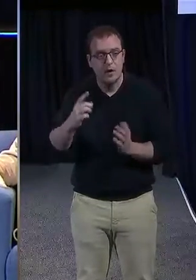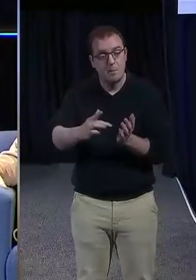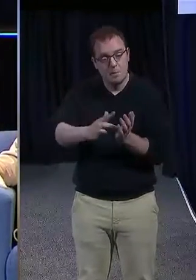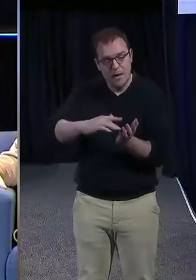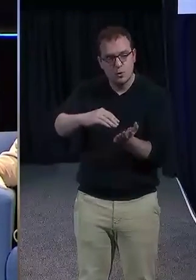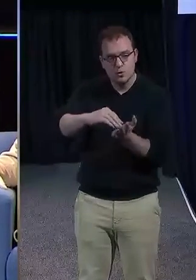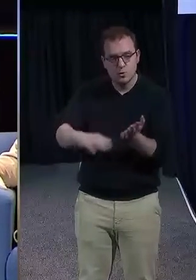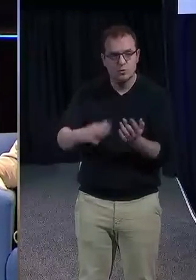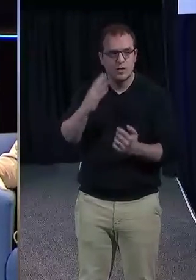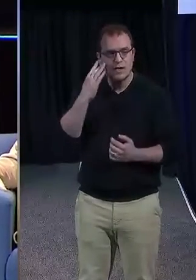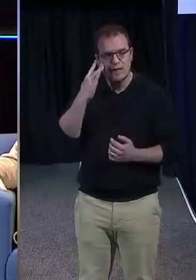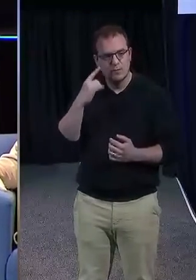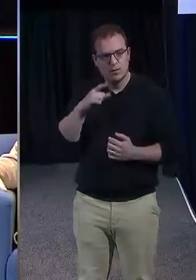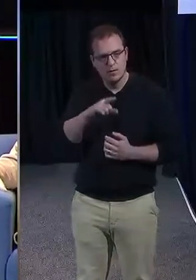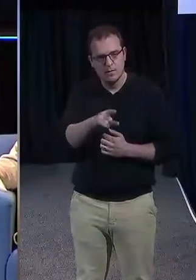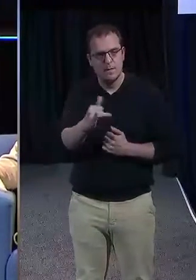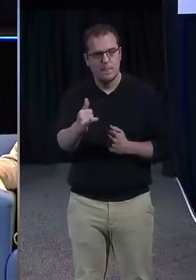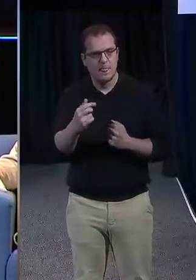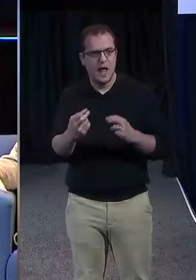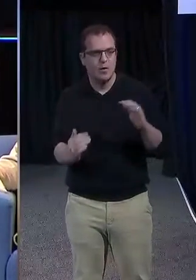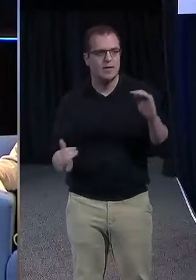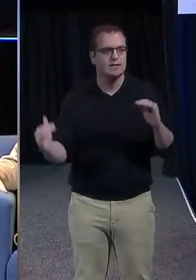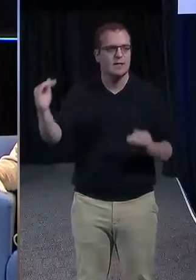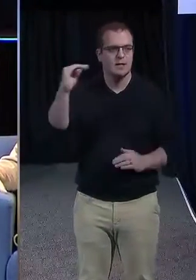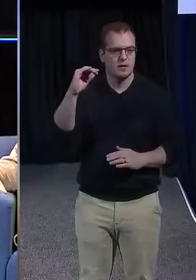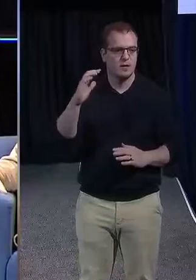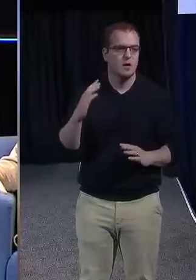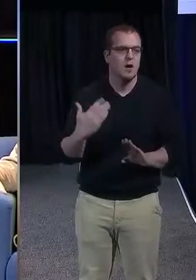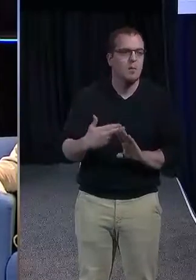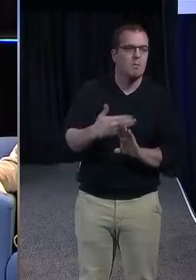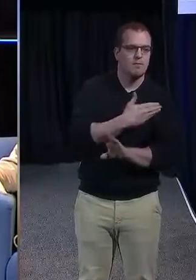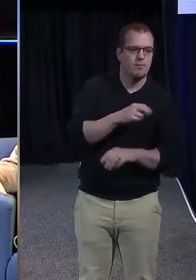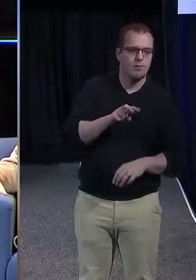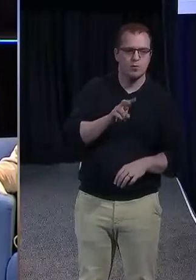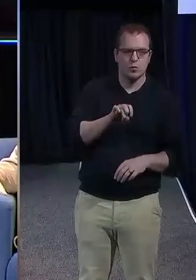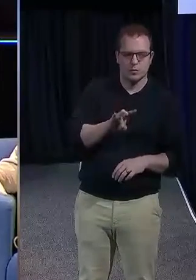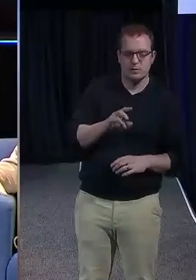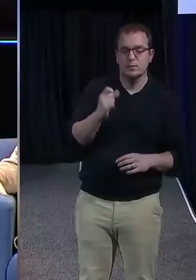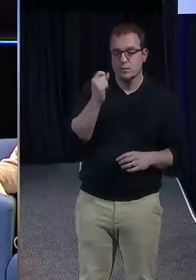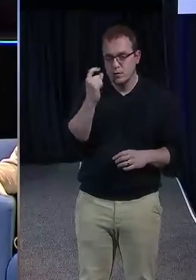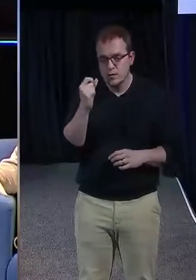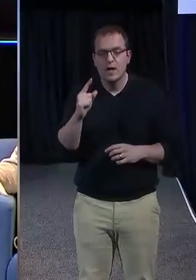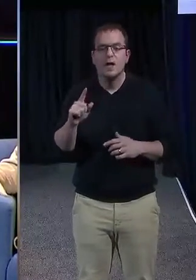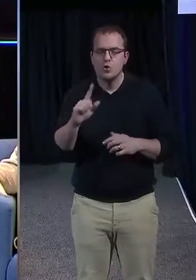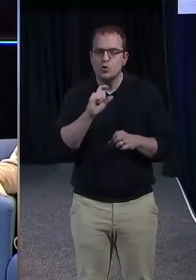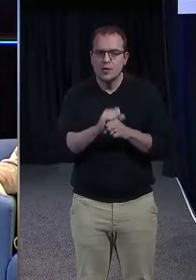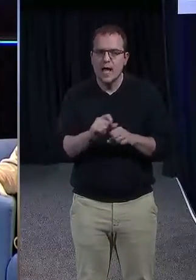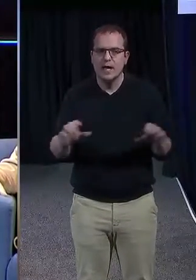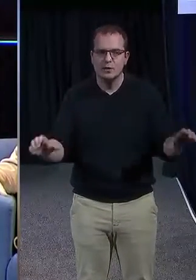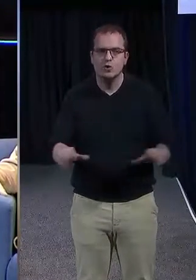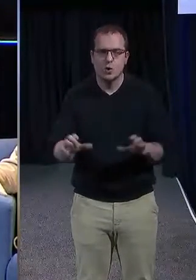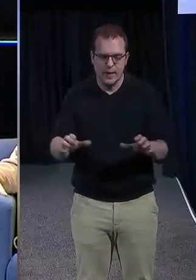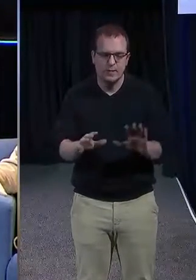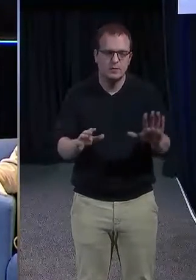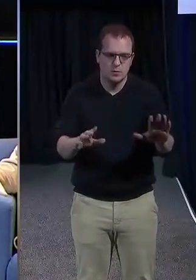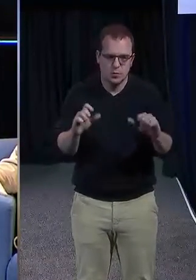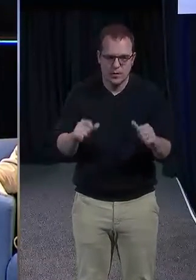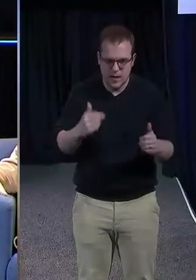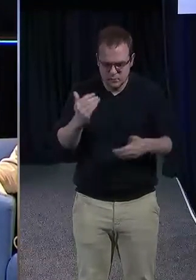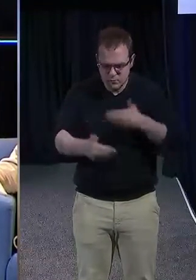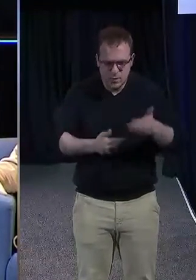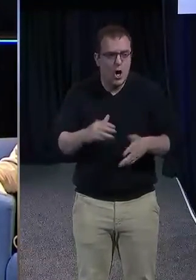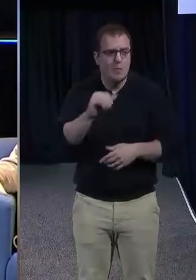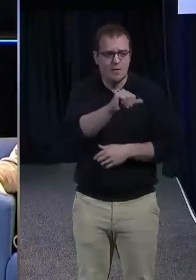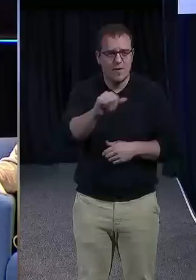students in California now exceed what it was before Prop 207. So there are ways to get this done. Affirmative action can end,